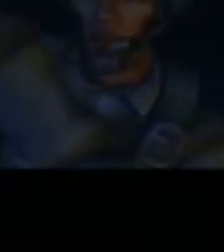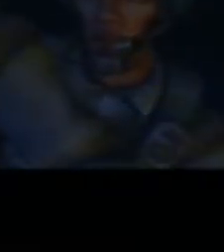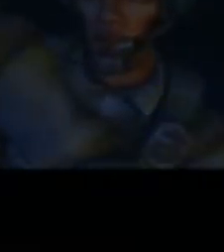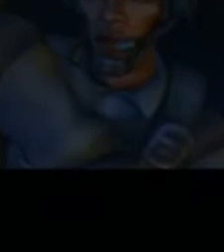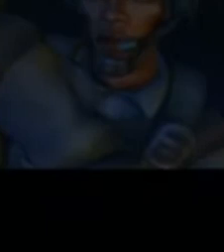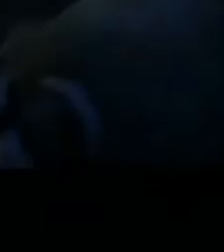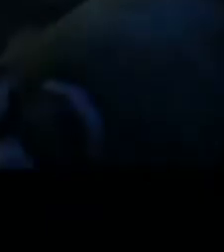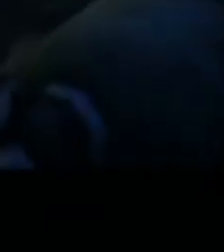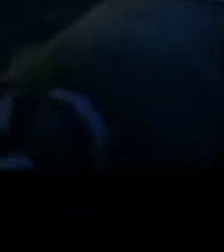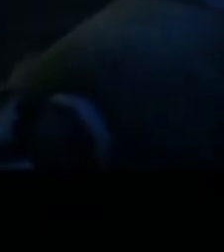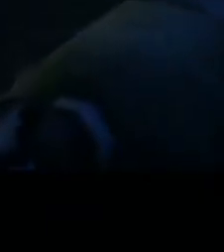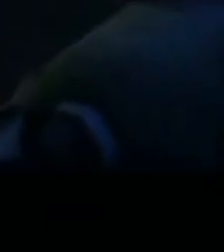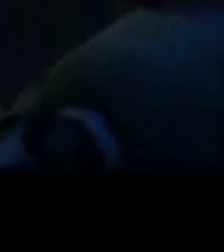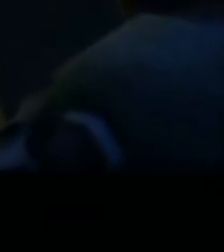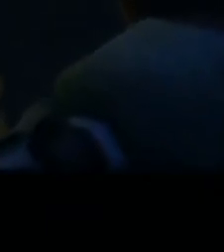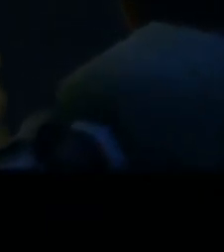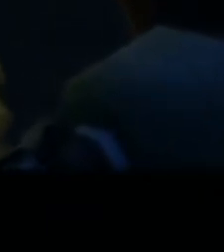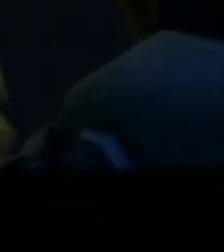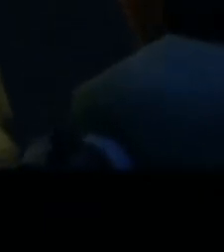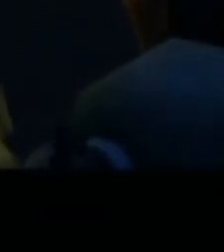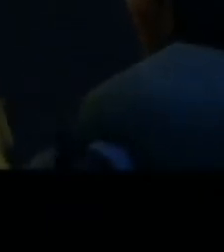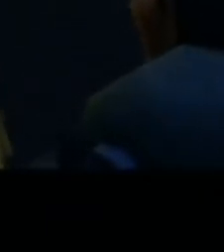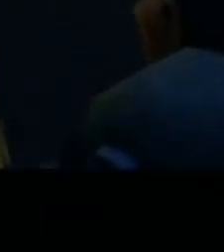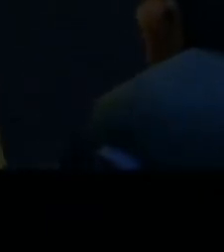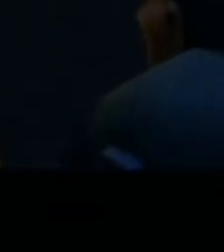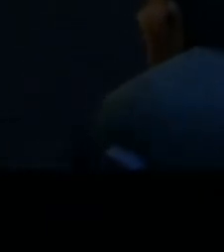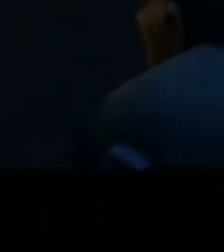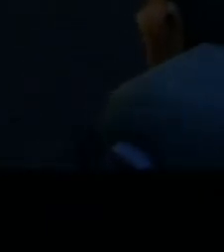You don't think we're taking this review lark a bit too seriously, do you?